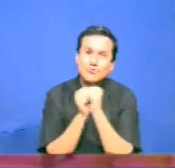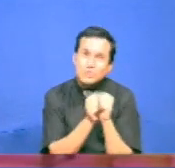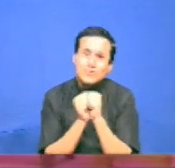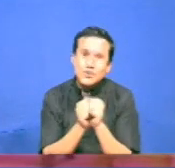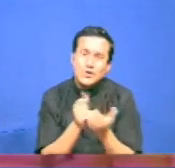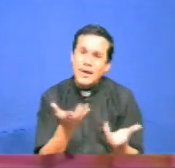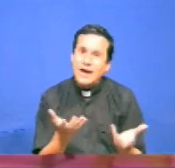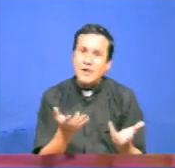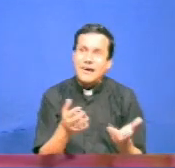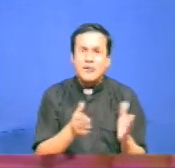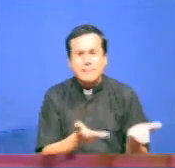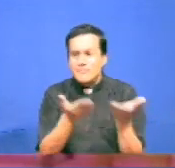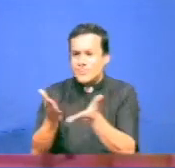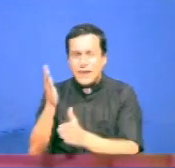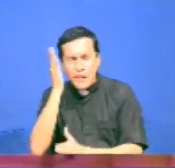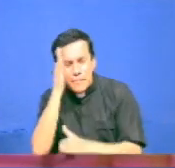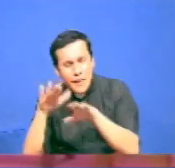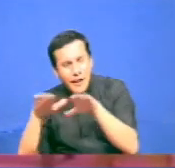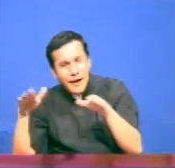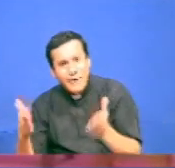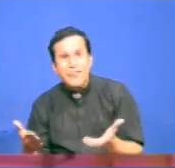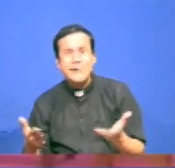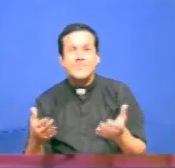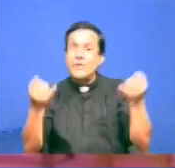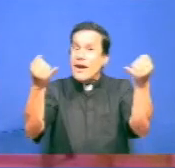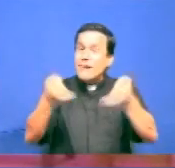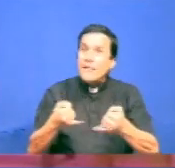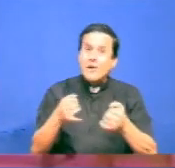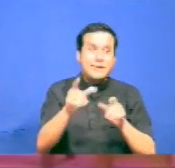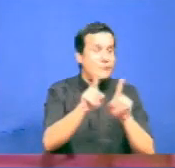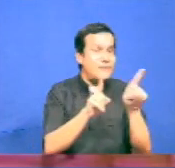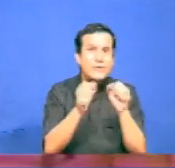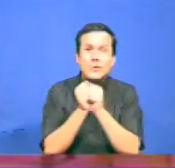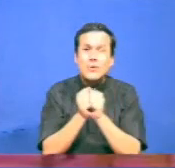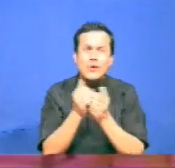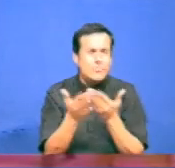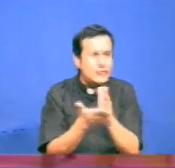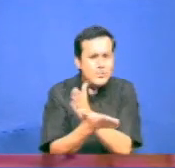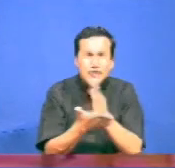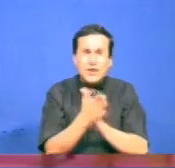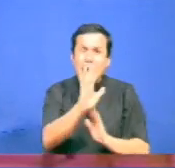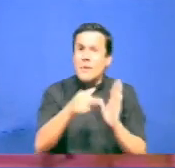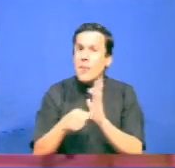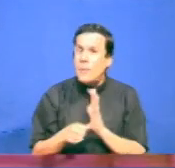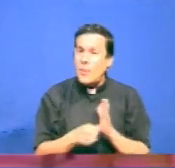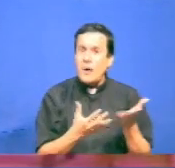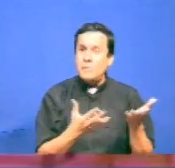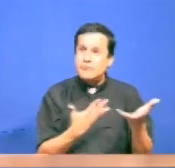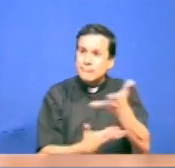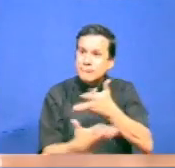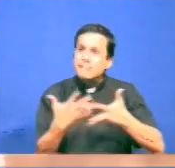a bed. Invite them to walk with you. Your sorrow, your problems, invite with